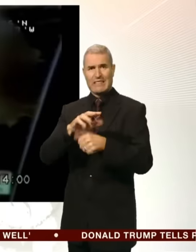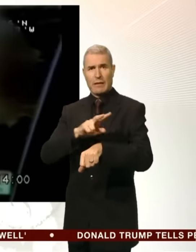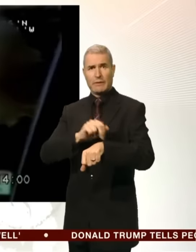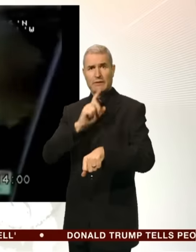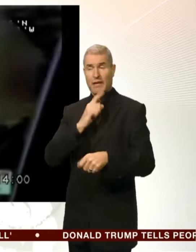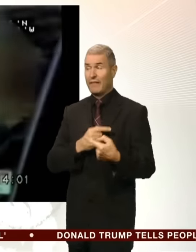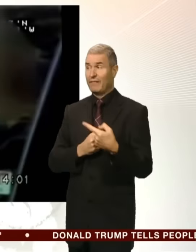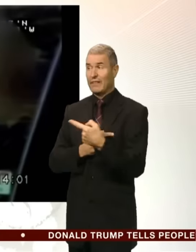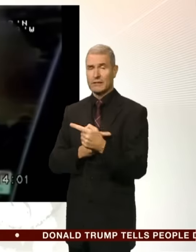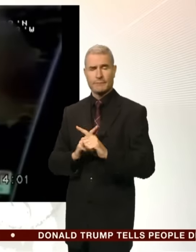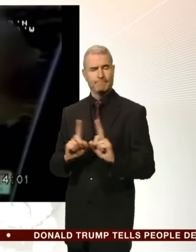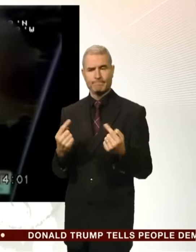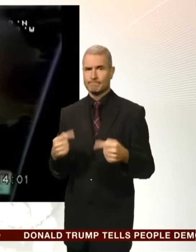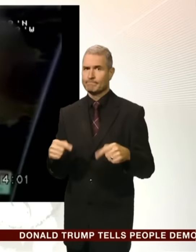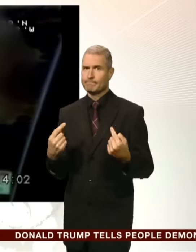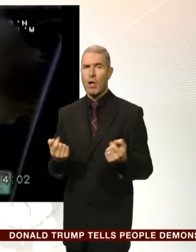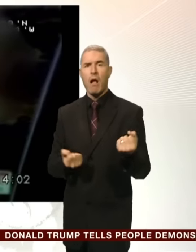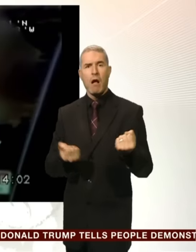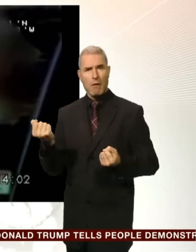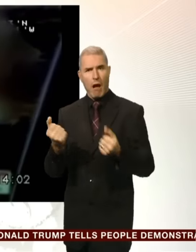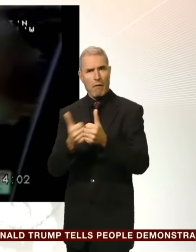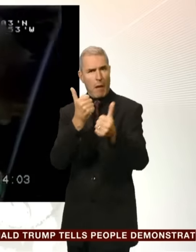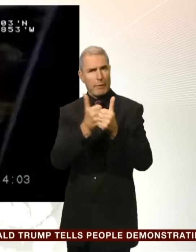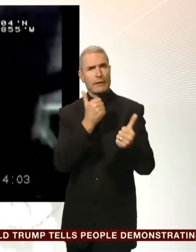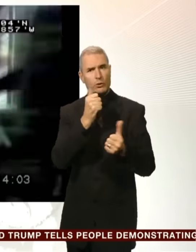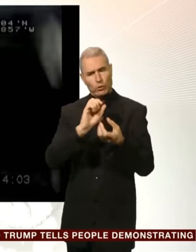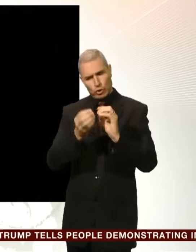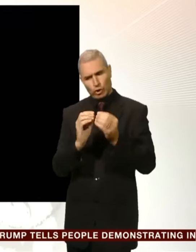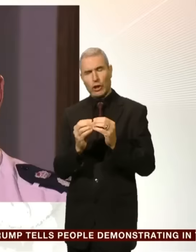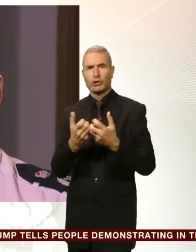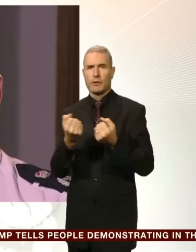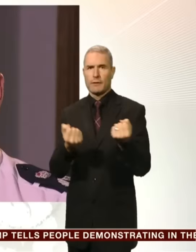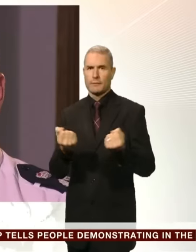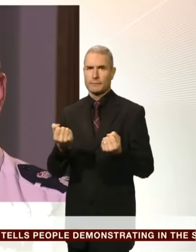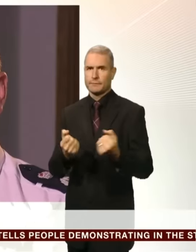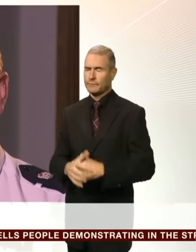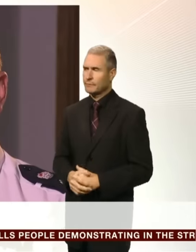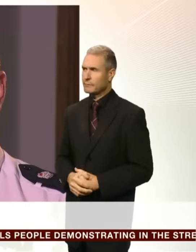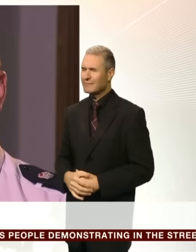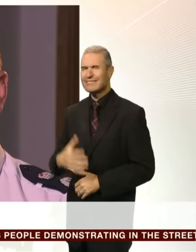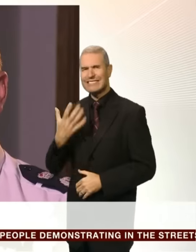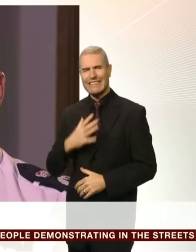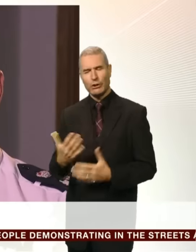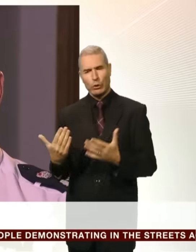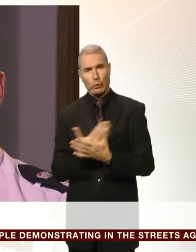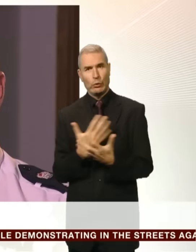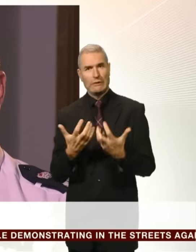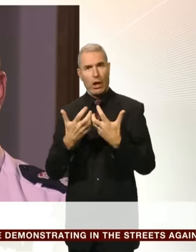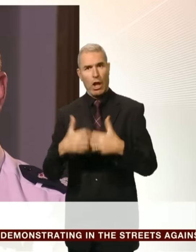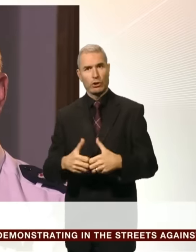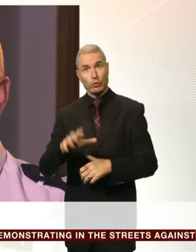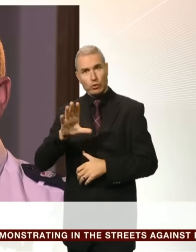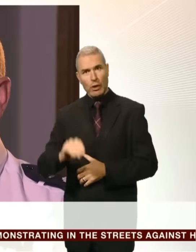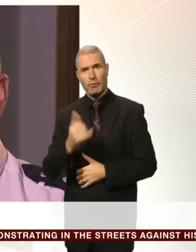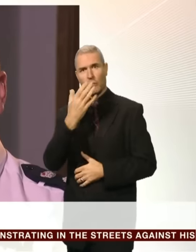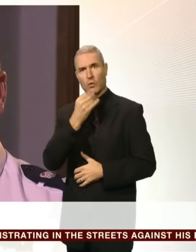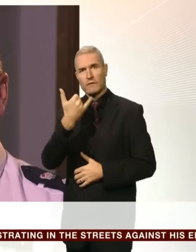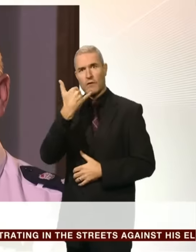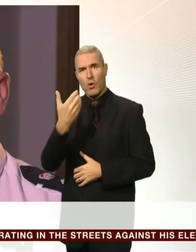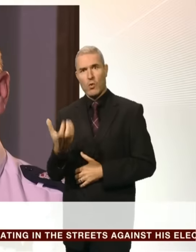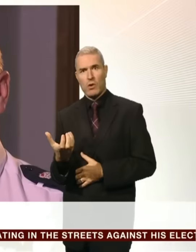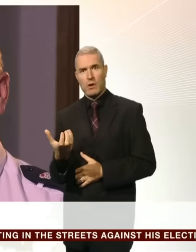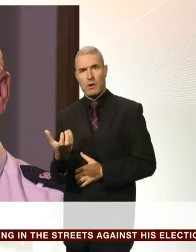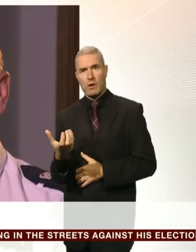time for car manufacturers to do more. You must be able to come up with an innovative technical solution that stops this happening. You've